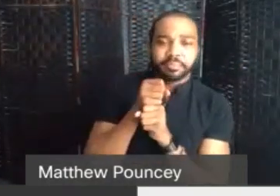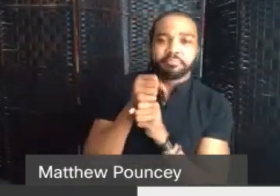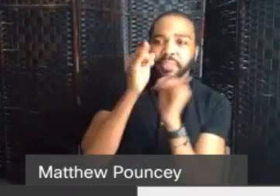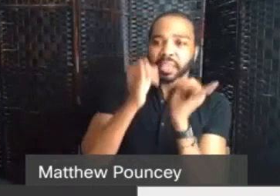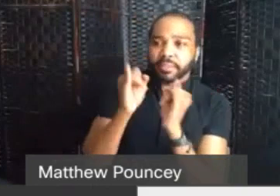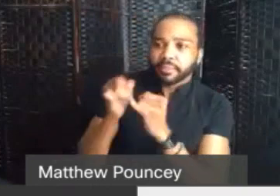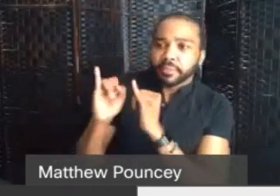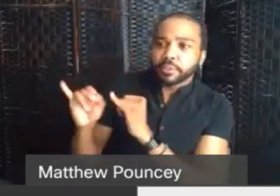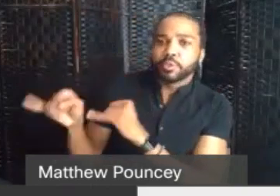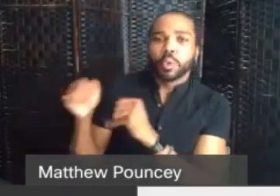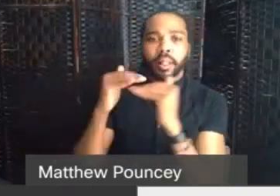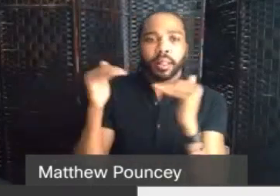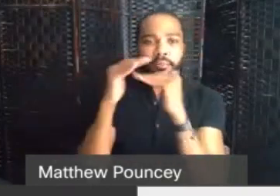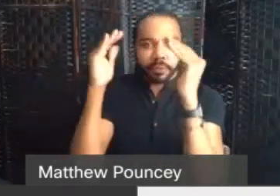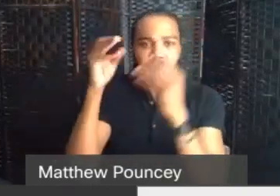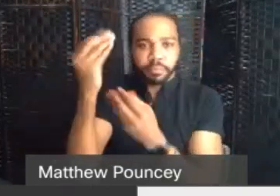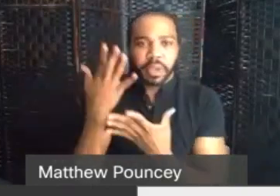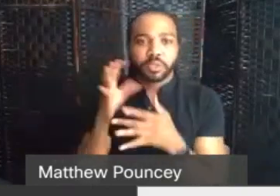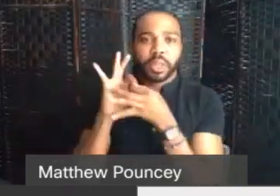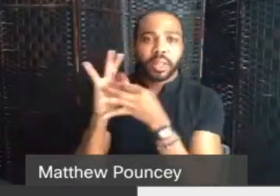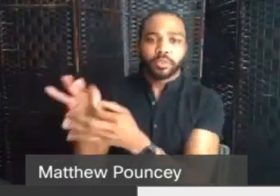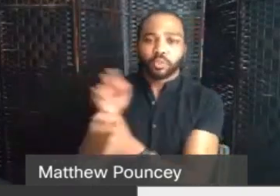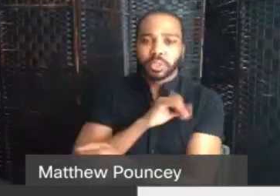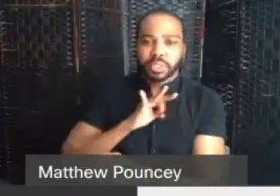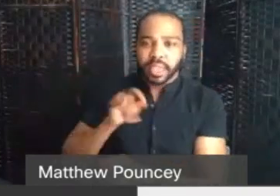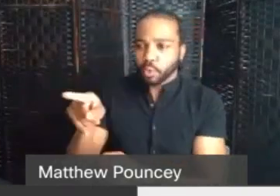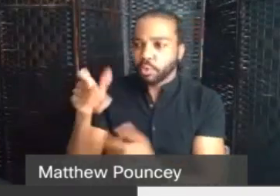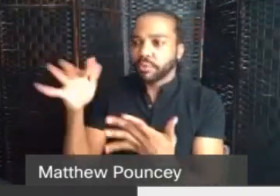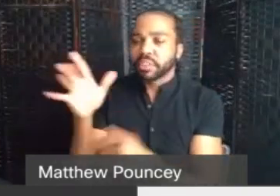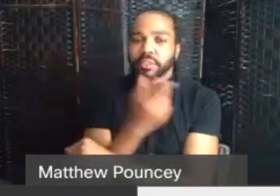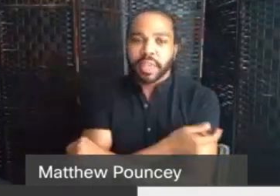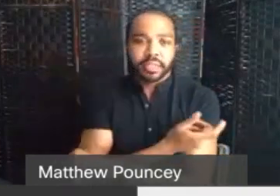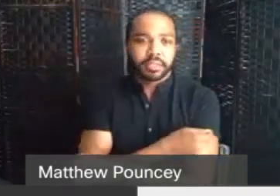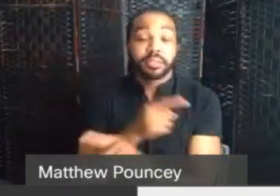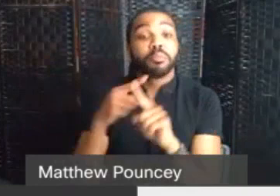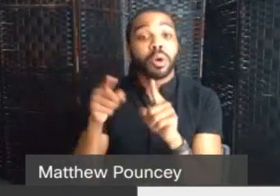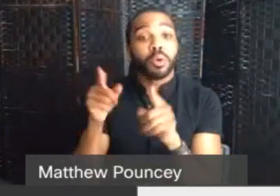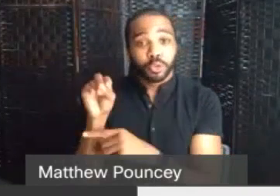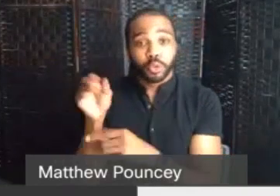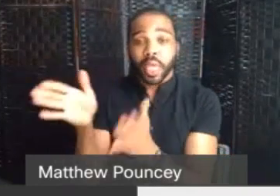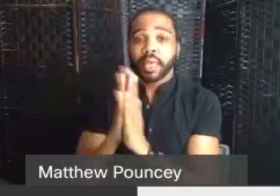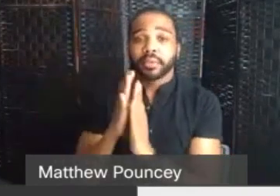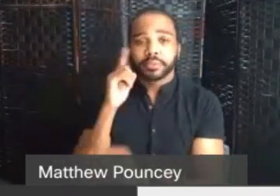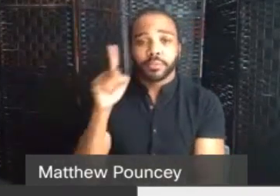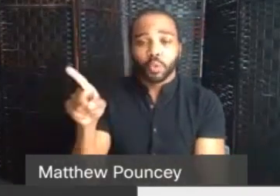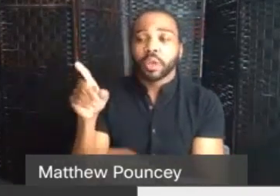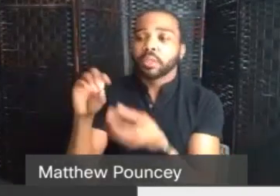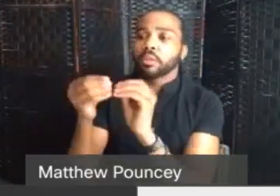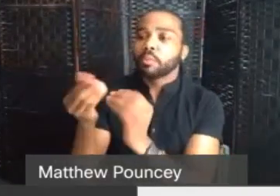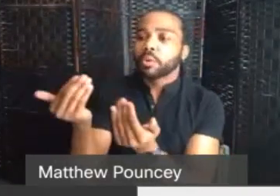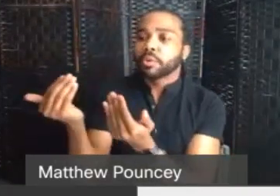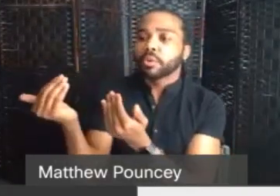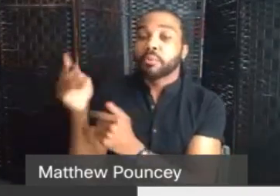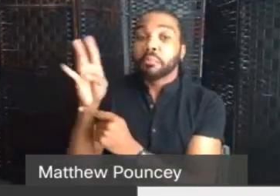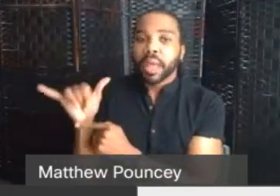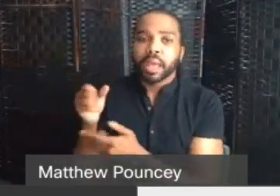individual level data regarding staff who've been vaccinated, but we do ask for the numbers by